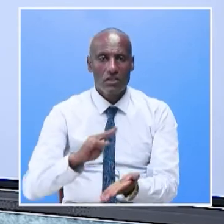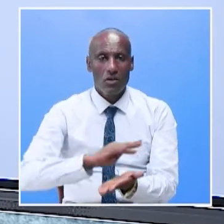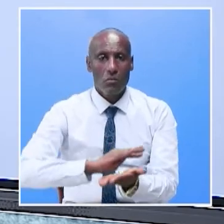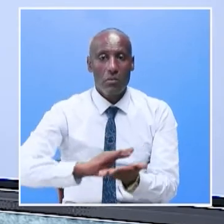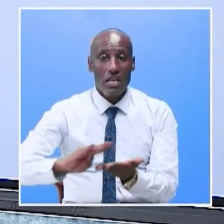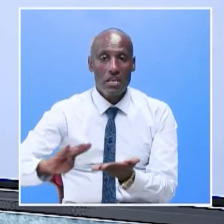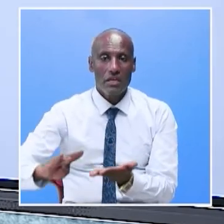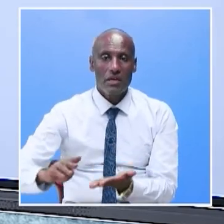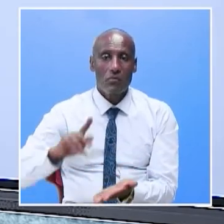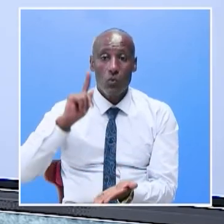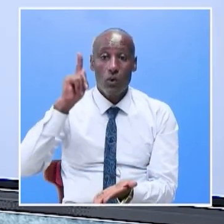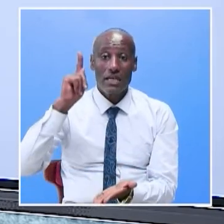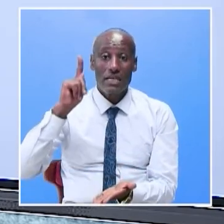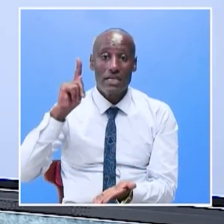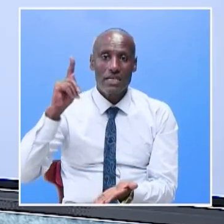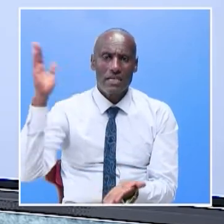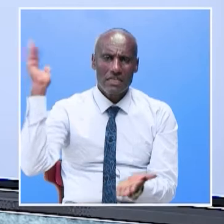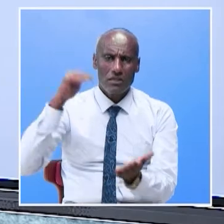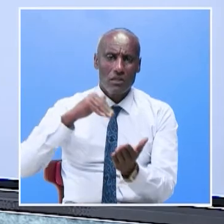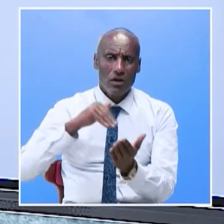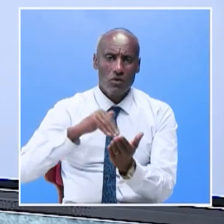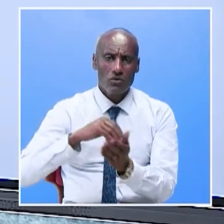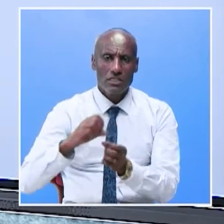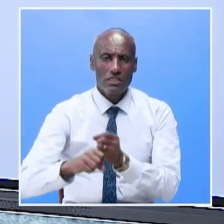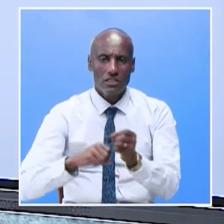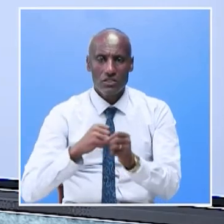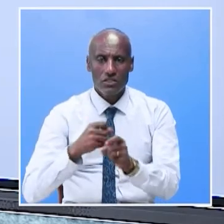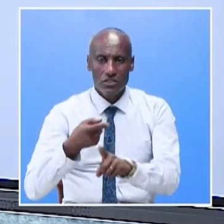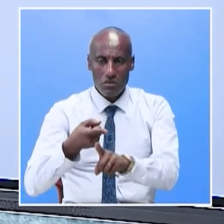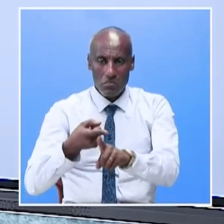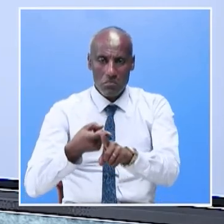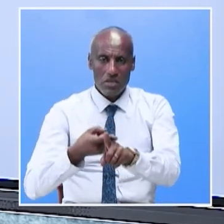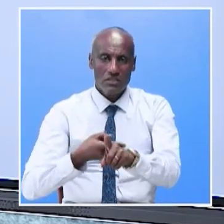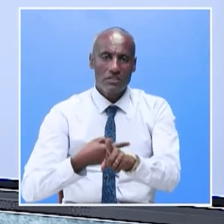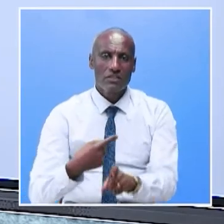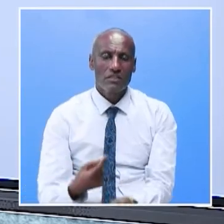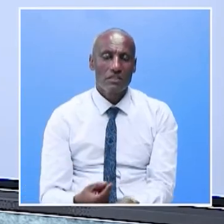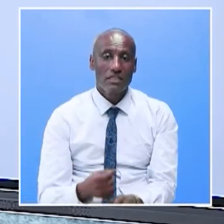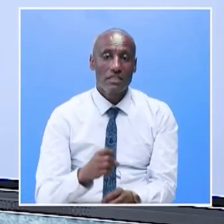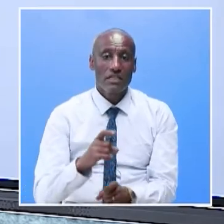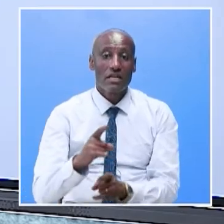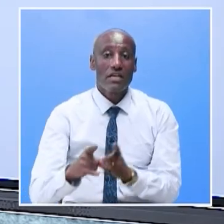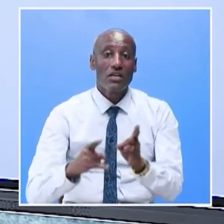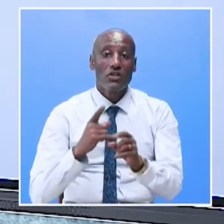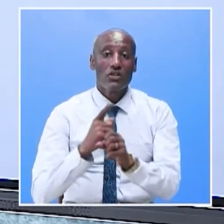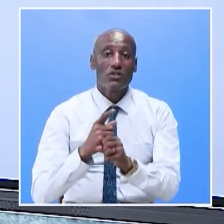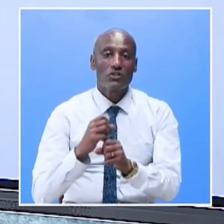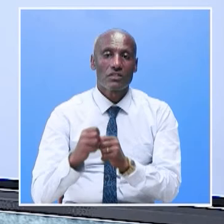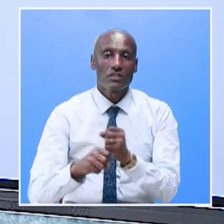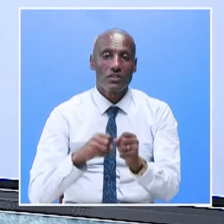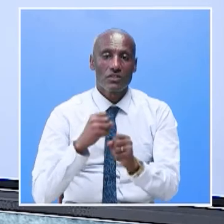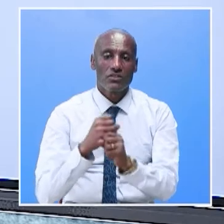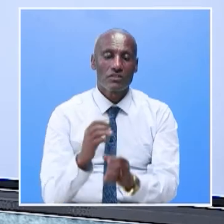1,000 years. And also months, and also year and dates, but here it